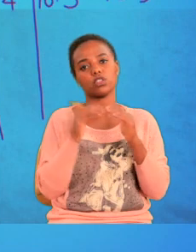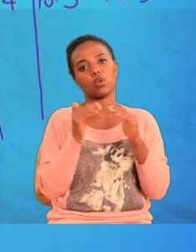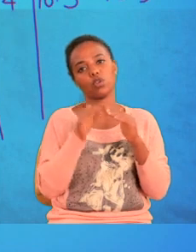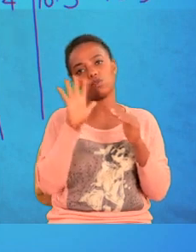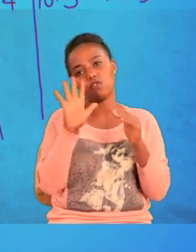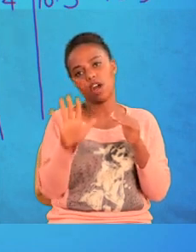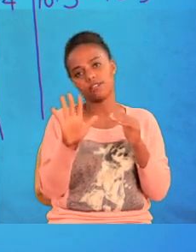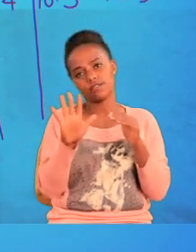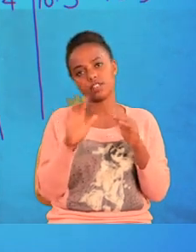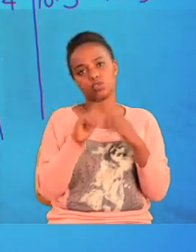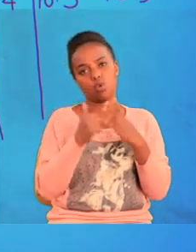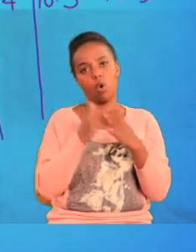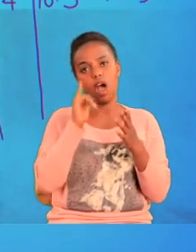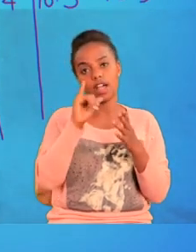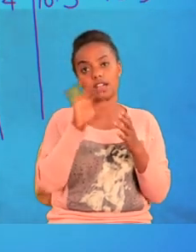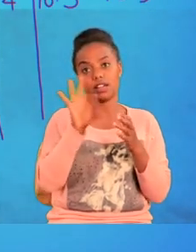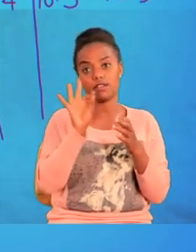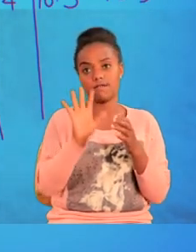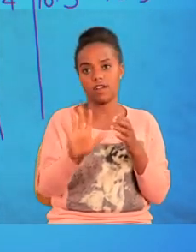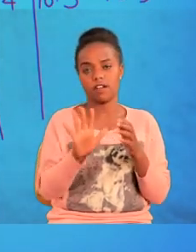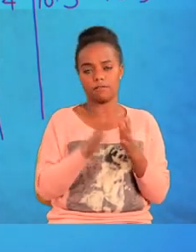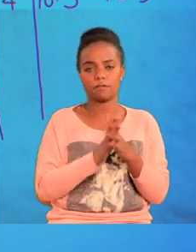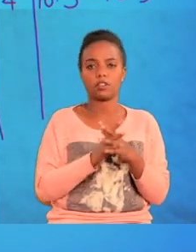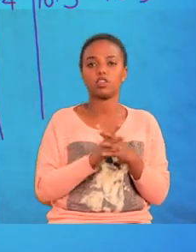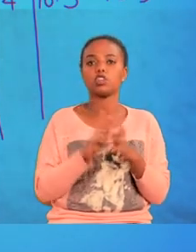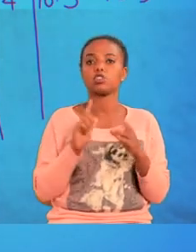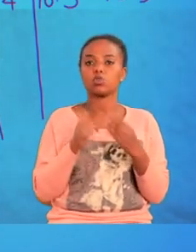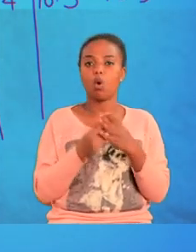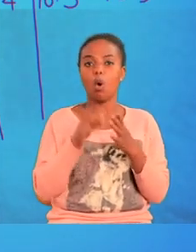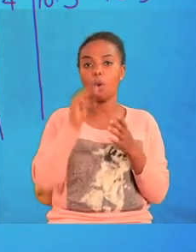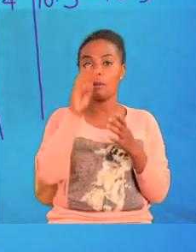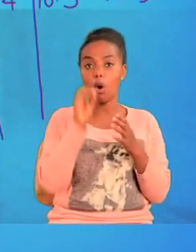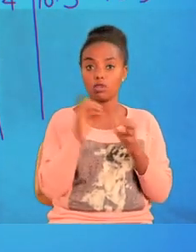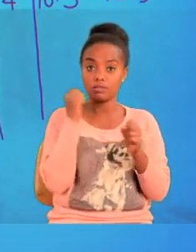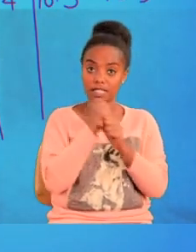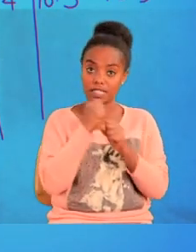one. So to calculate the mode